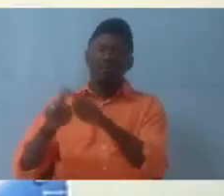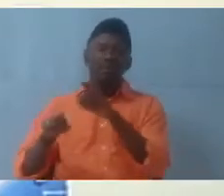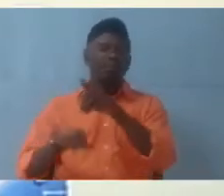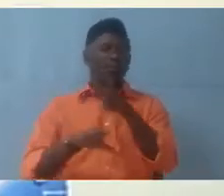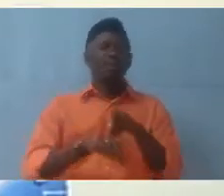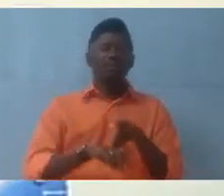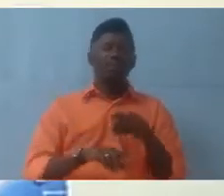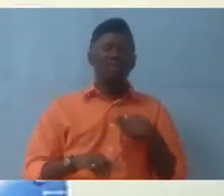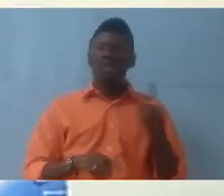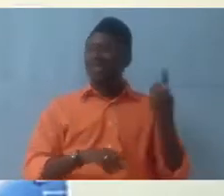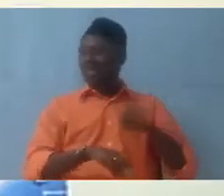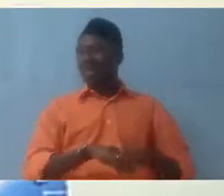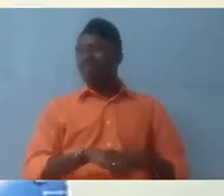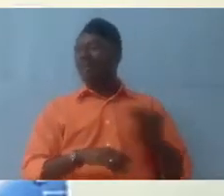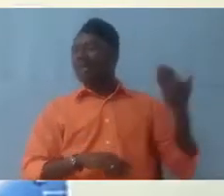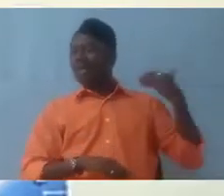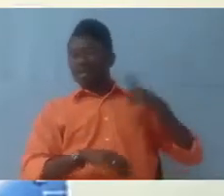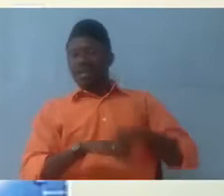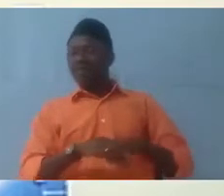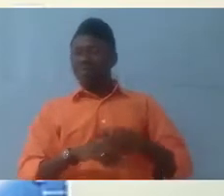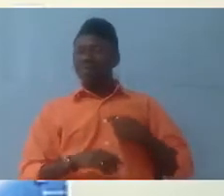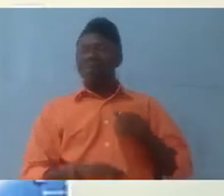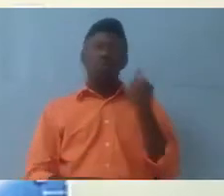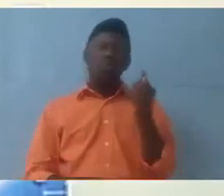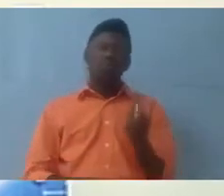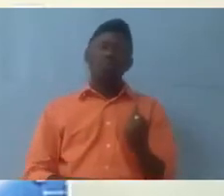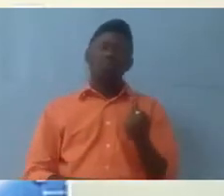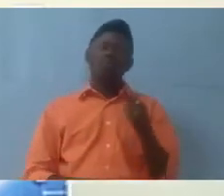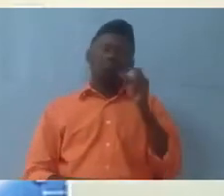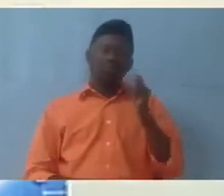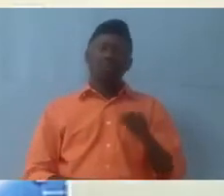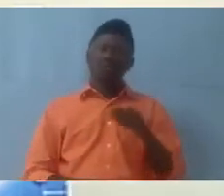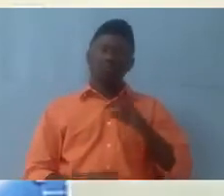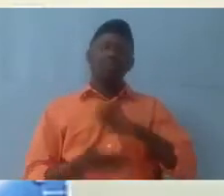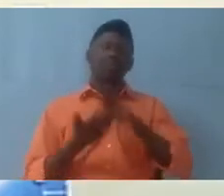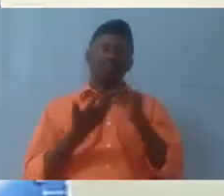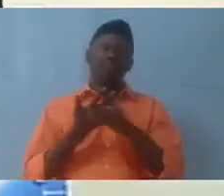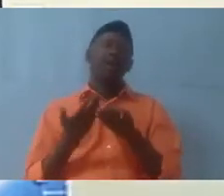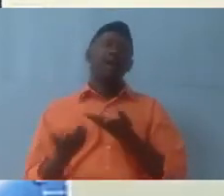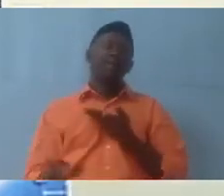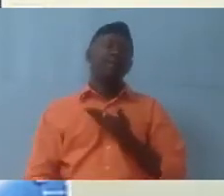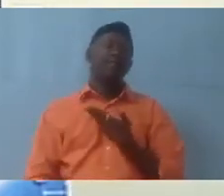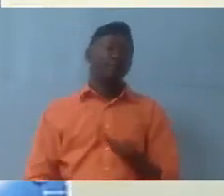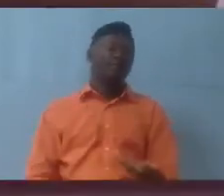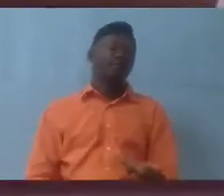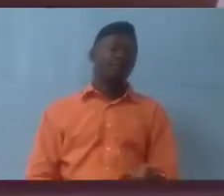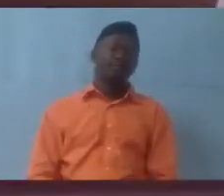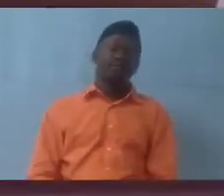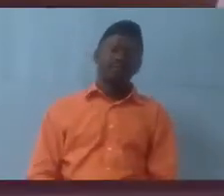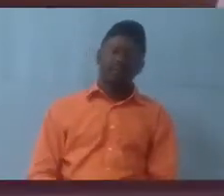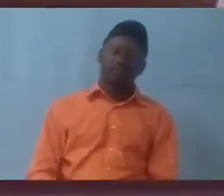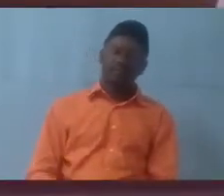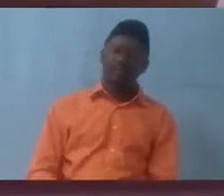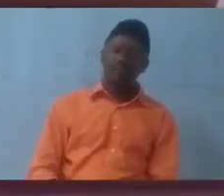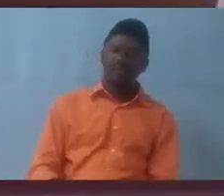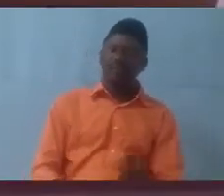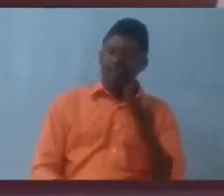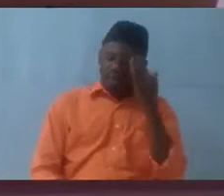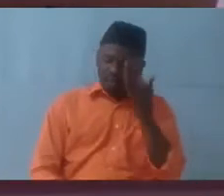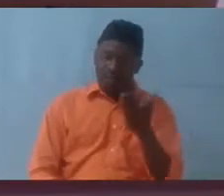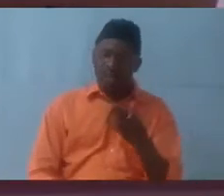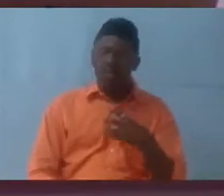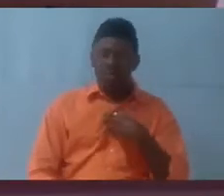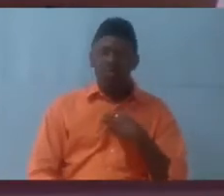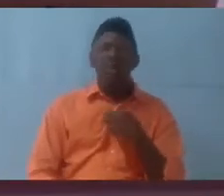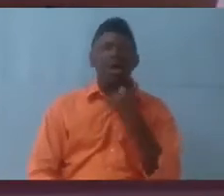dir bo xamné ni magistrate dañ leen toxal ci diganté ay ñaar ak court yu bokut. Yes. Thank you. I was actually going to ask for you to